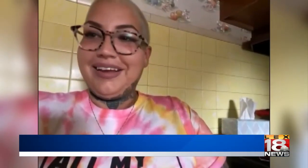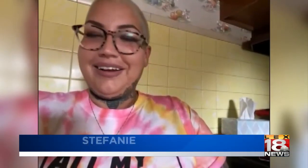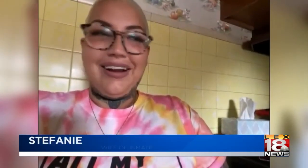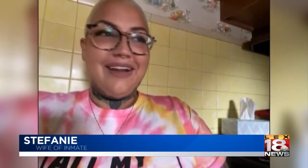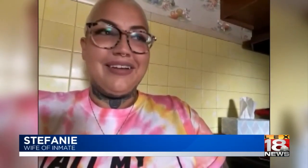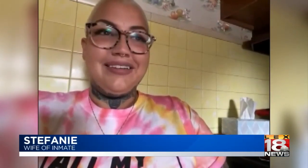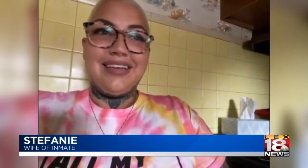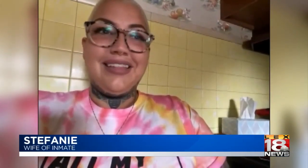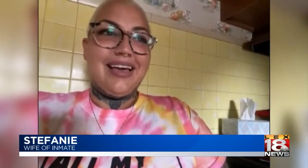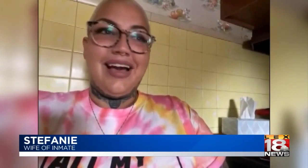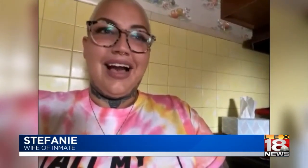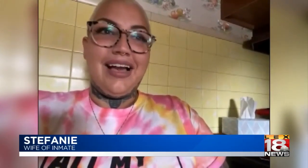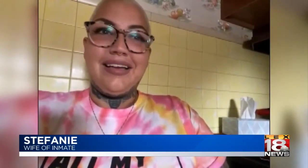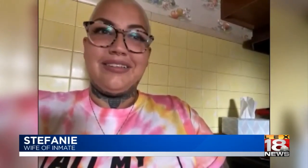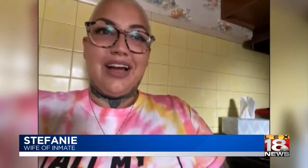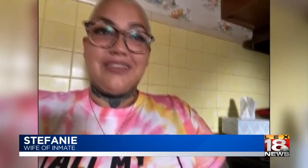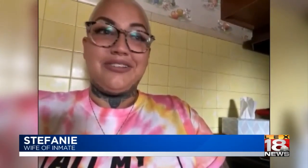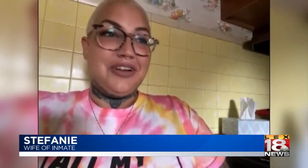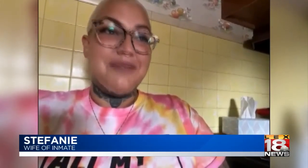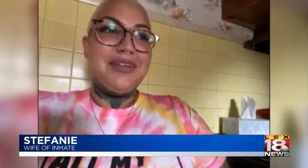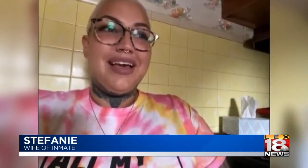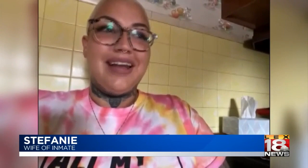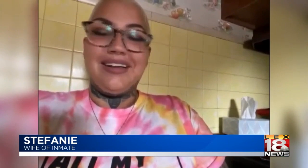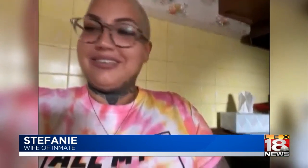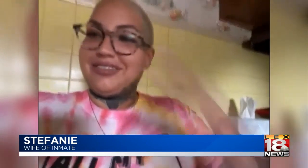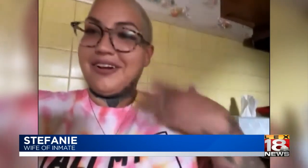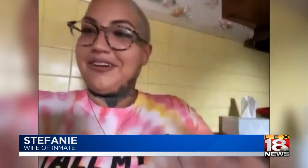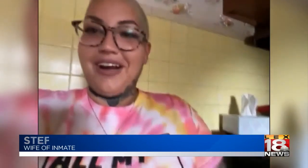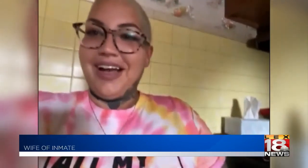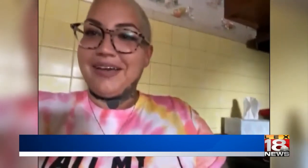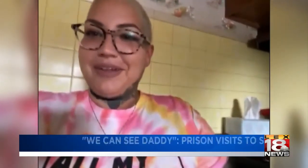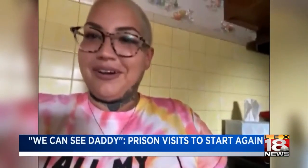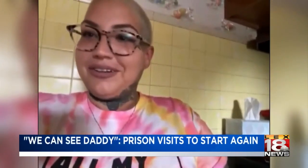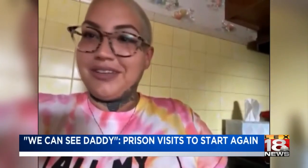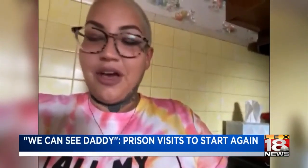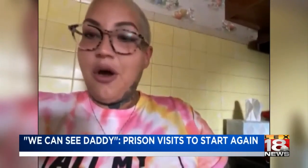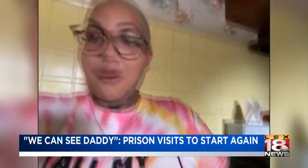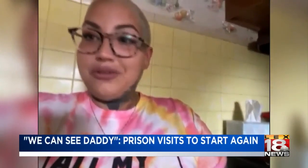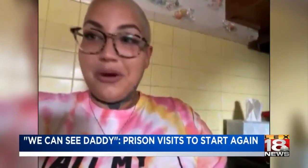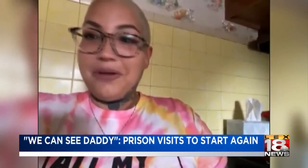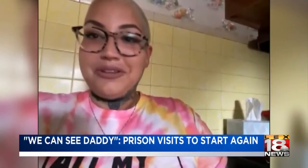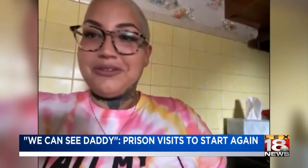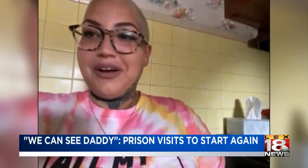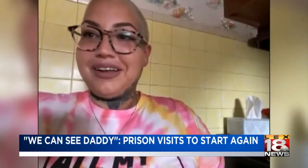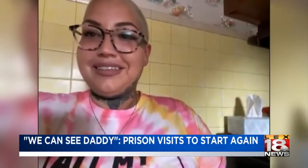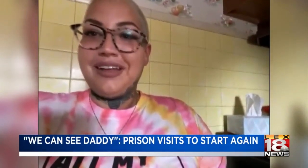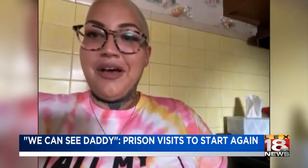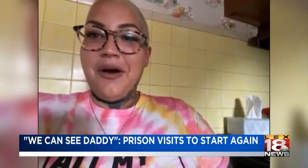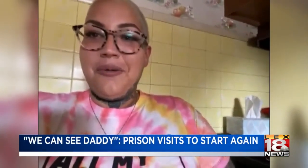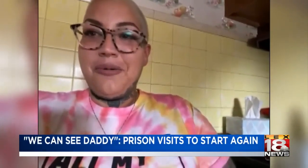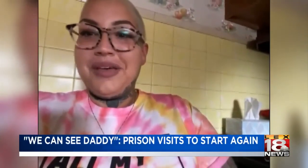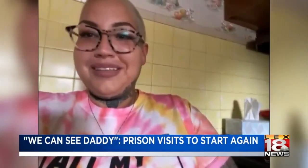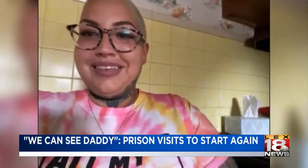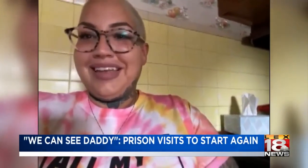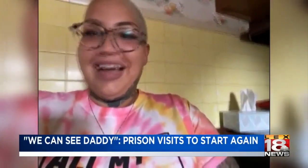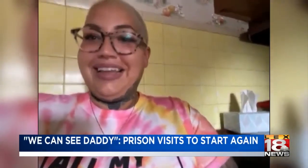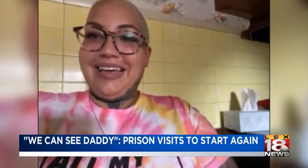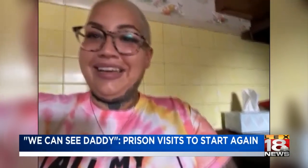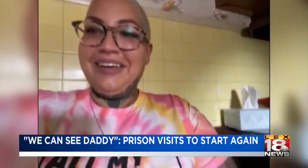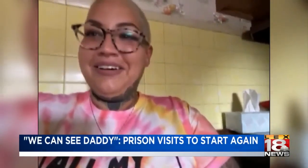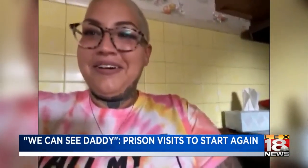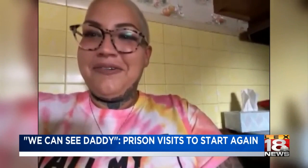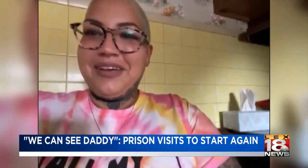on there and said that, I screamed and I just started crying. And my daughter's like, what's wrong? What's wrong? And I said, we can see